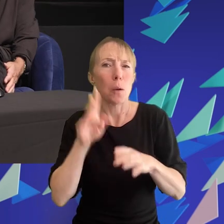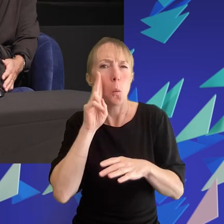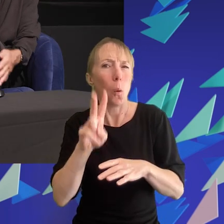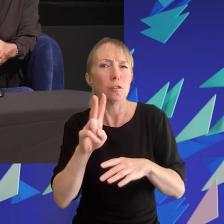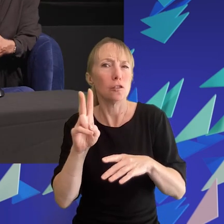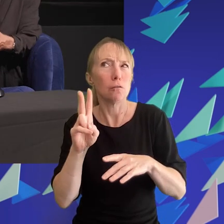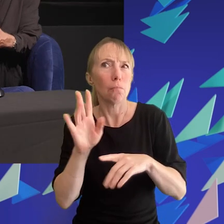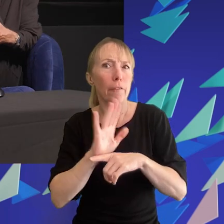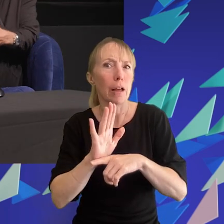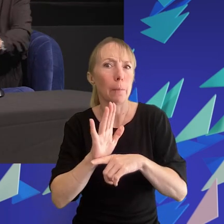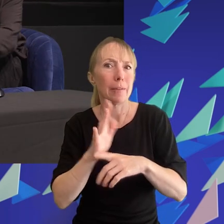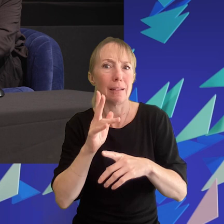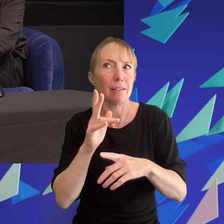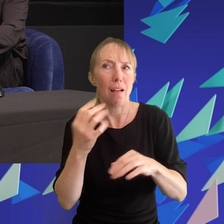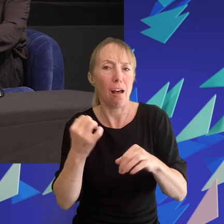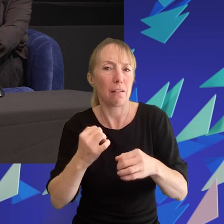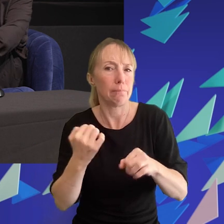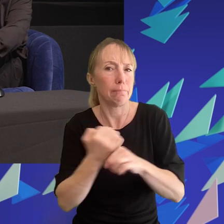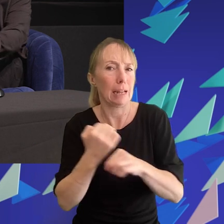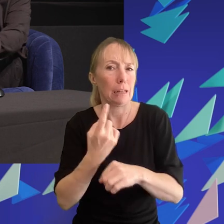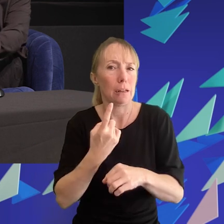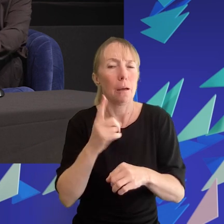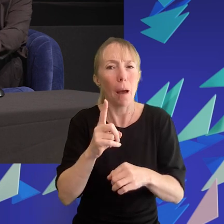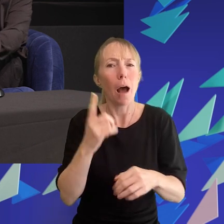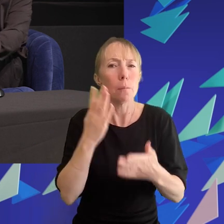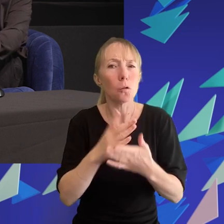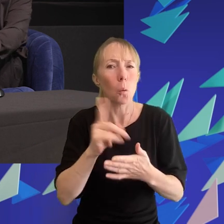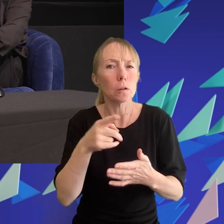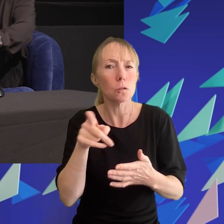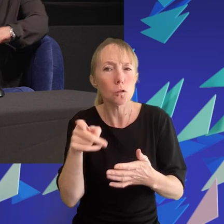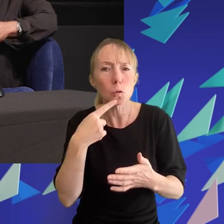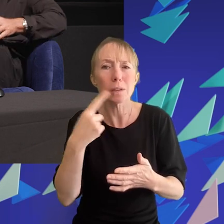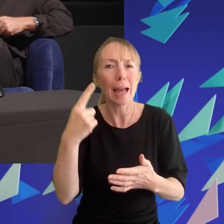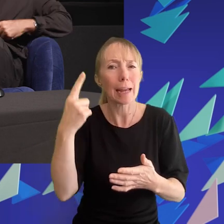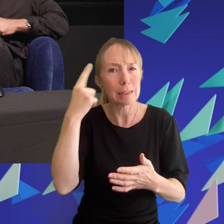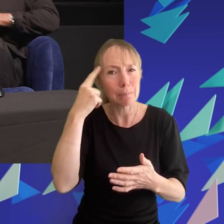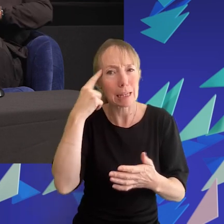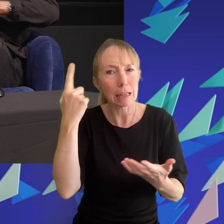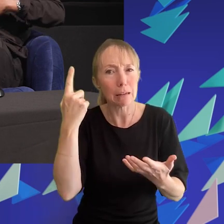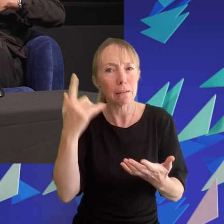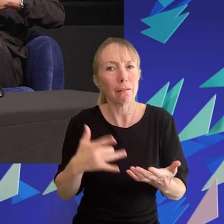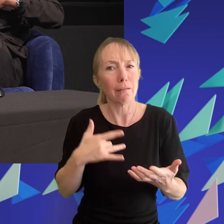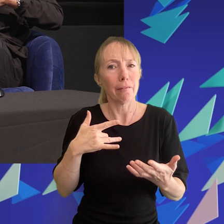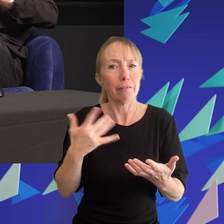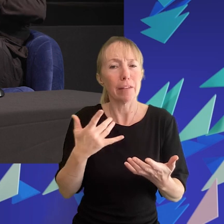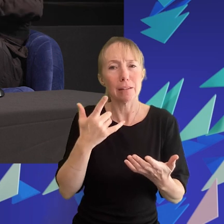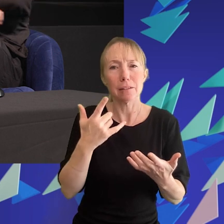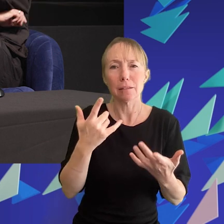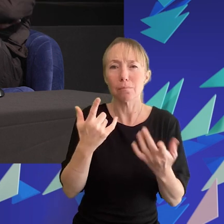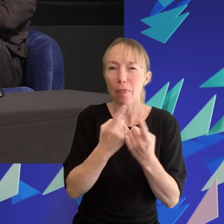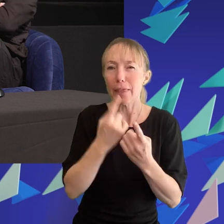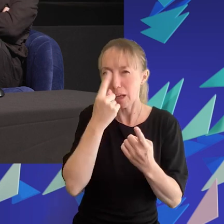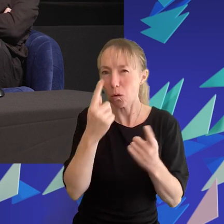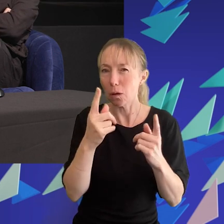did it, but what you are saying makes sense. And I'm sure that it will feel a little bit like the things could have been